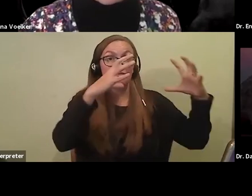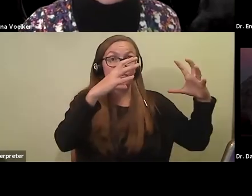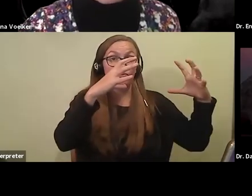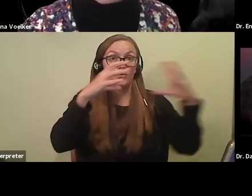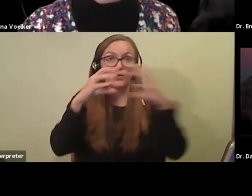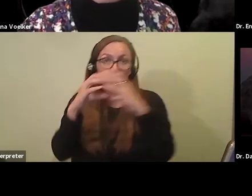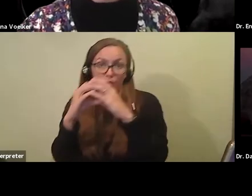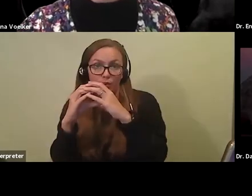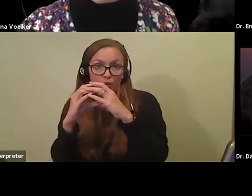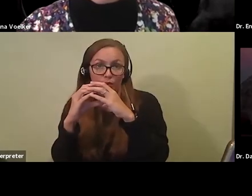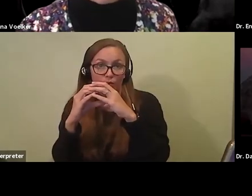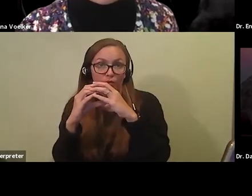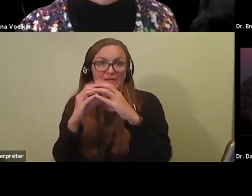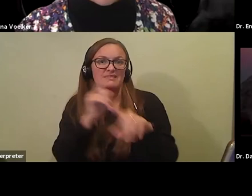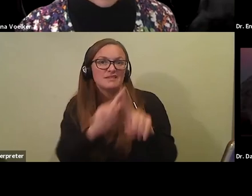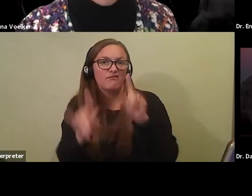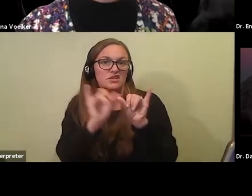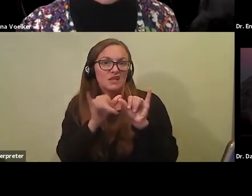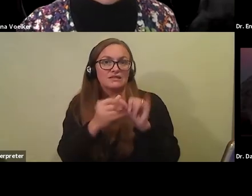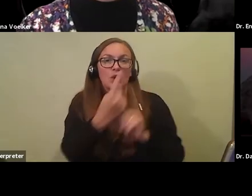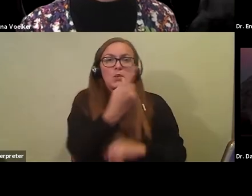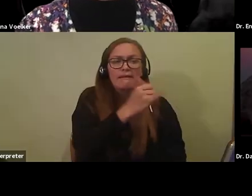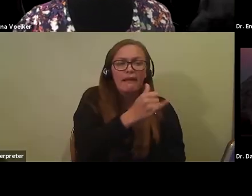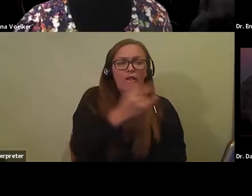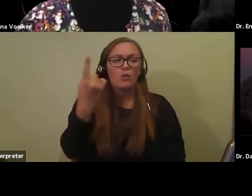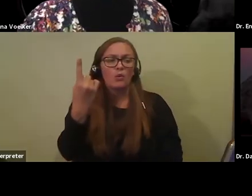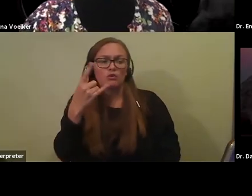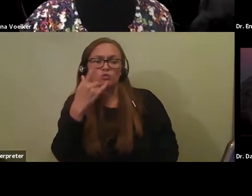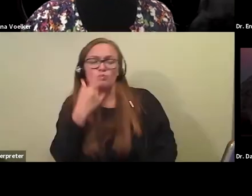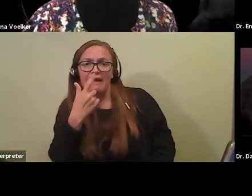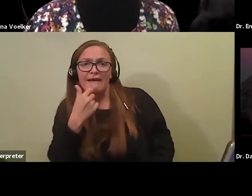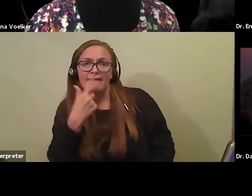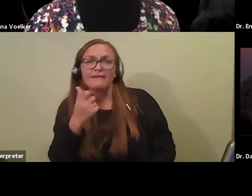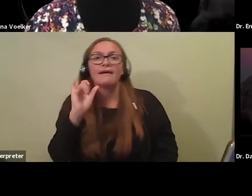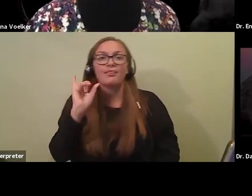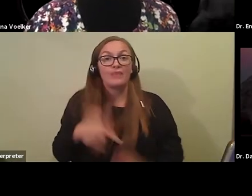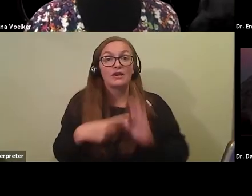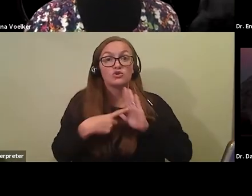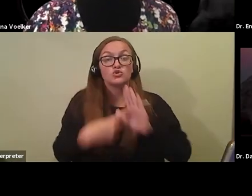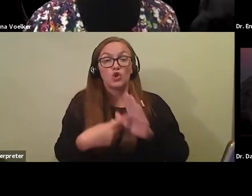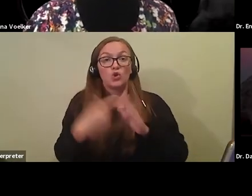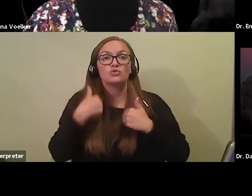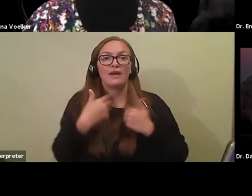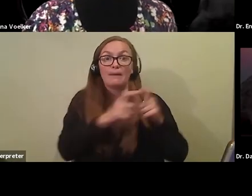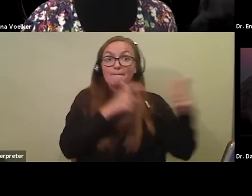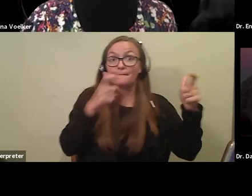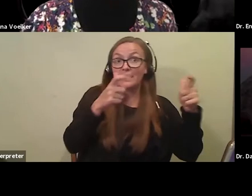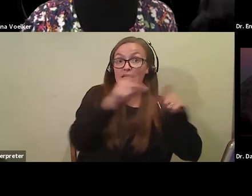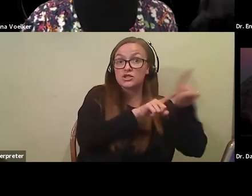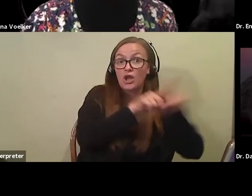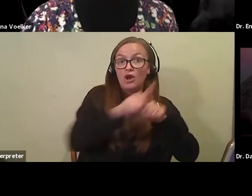we've got one sort of yellowish star and one sort of reddish star. And so this actually indicates that you have a bigger star and a smaller